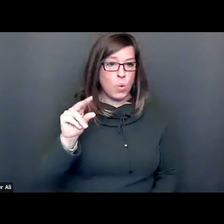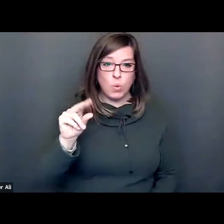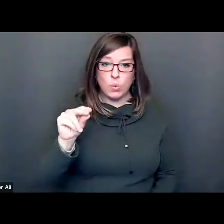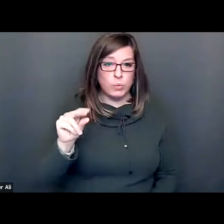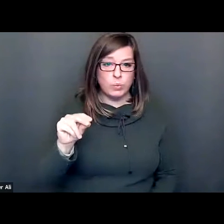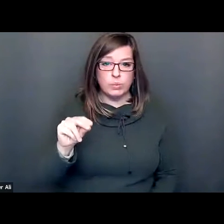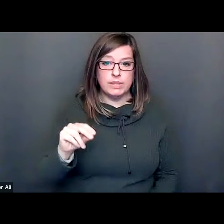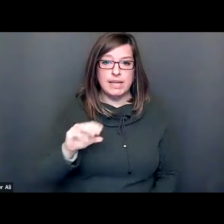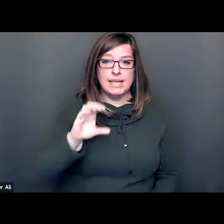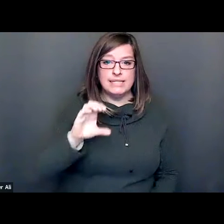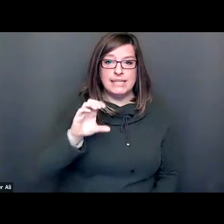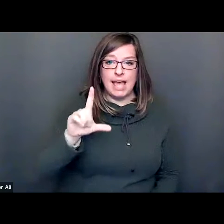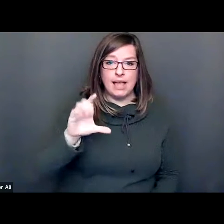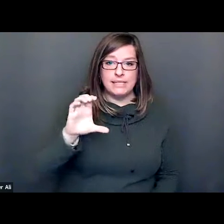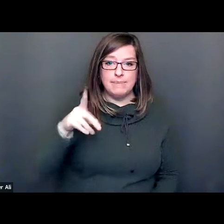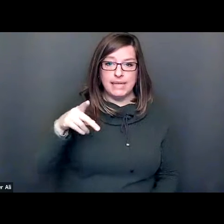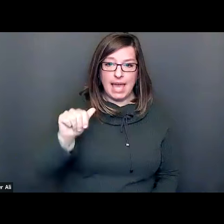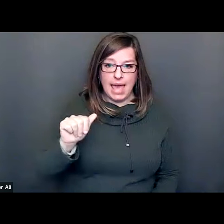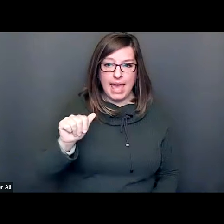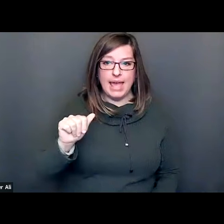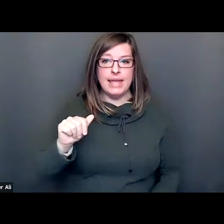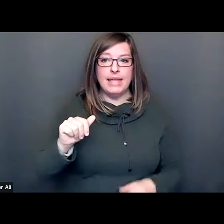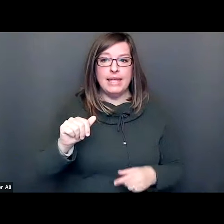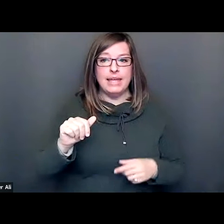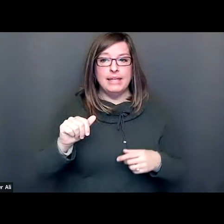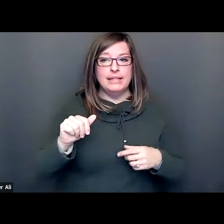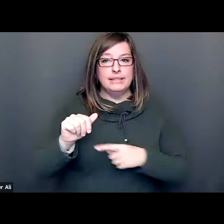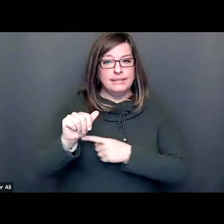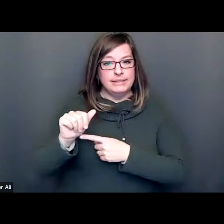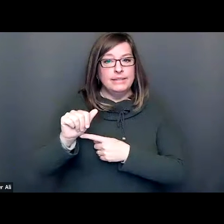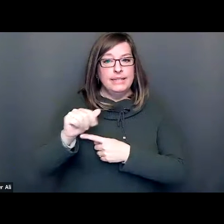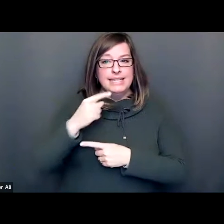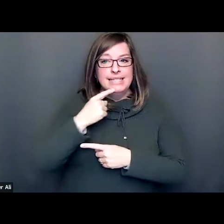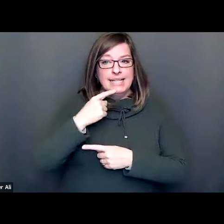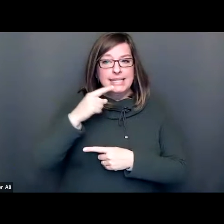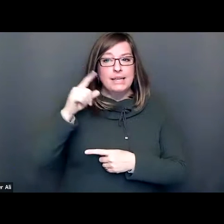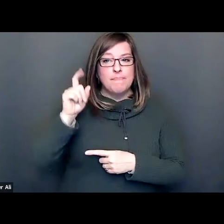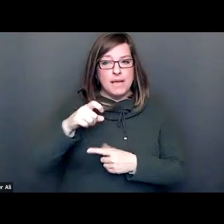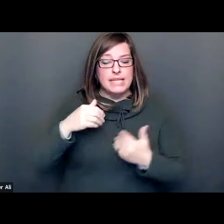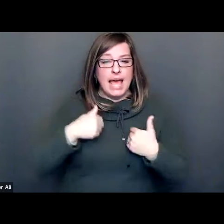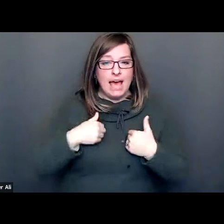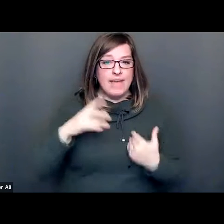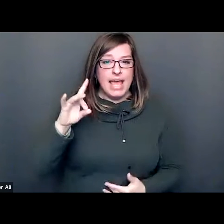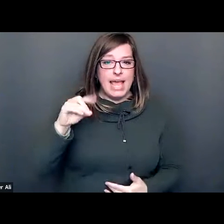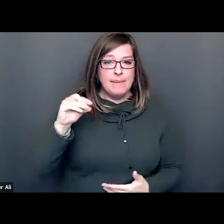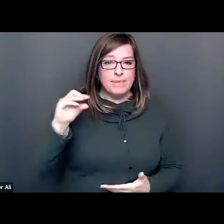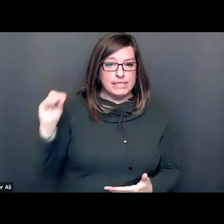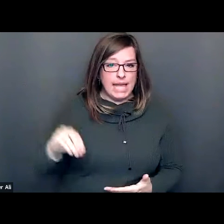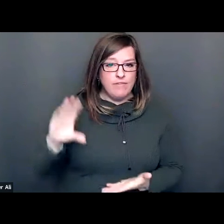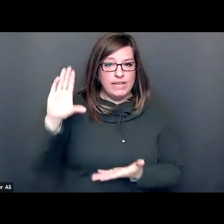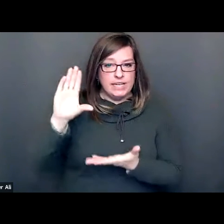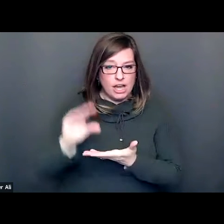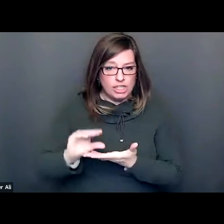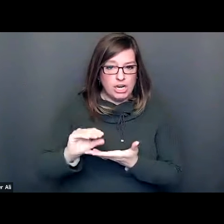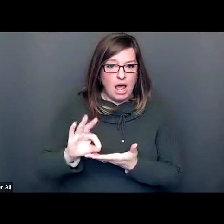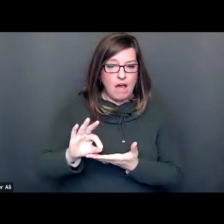The CLCPA is saying that we need to get to an 80% reduction of greenhouse gas